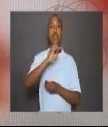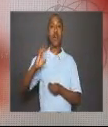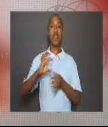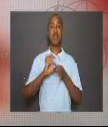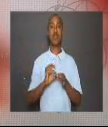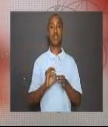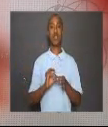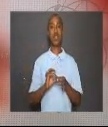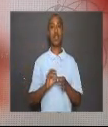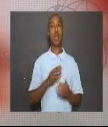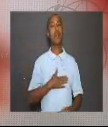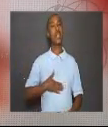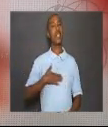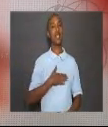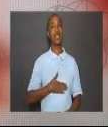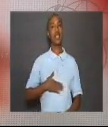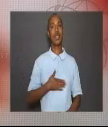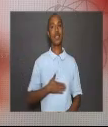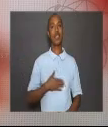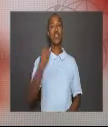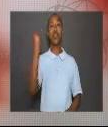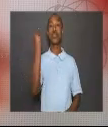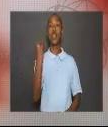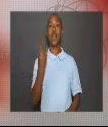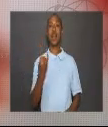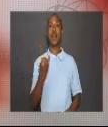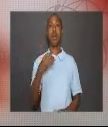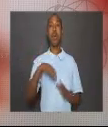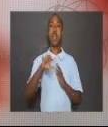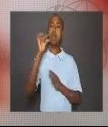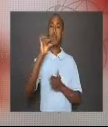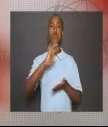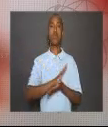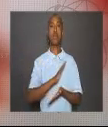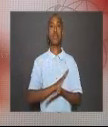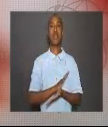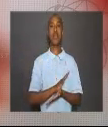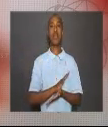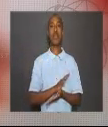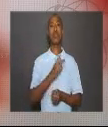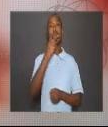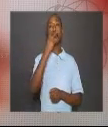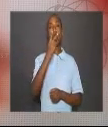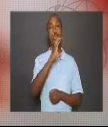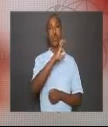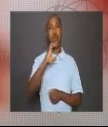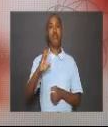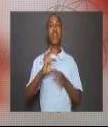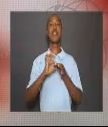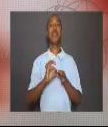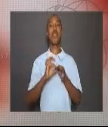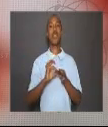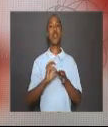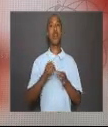bonds, please draw diagrams on a piece of paper to show the covalent